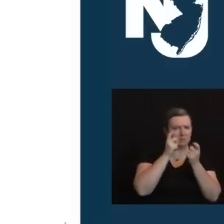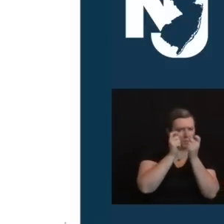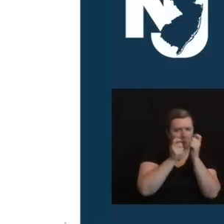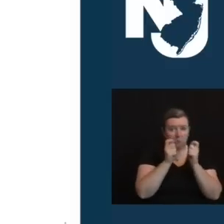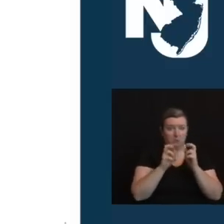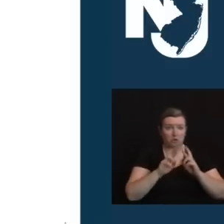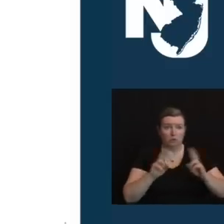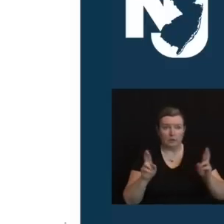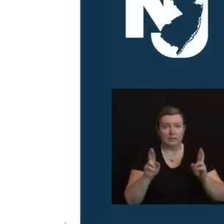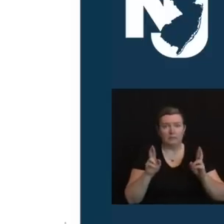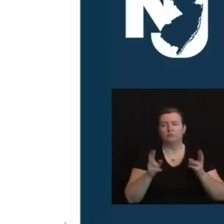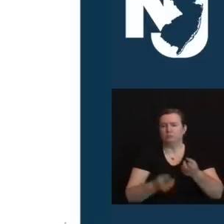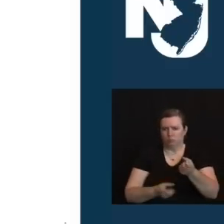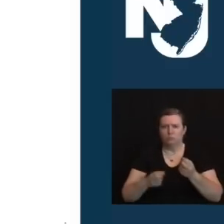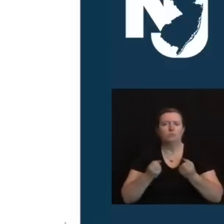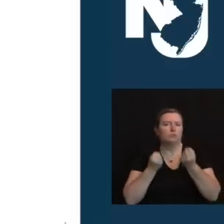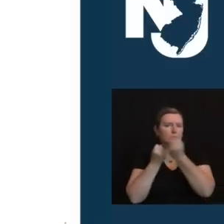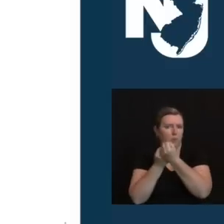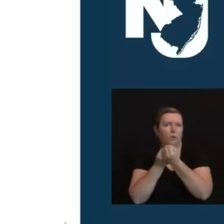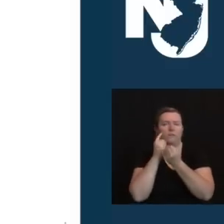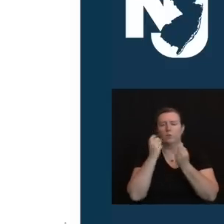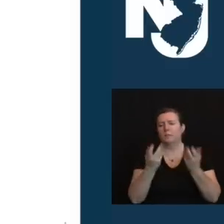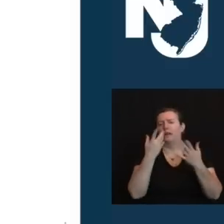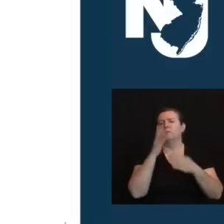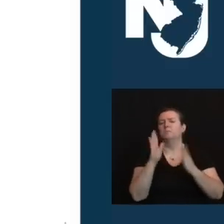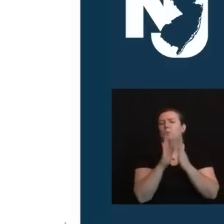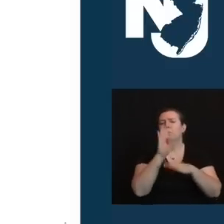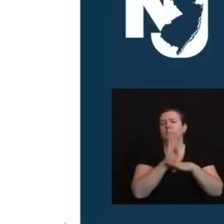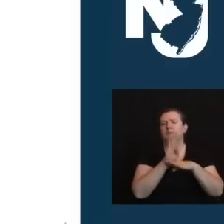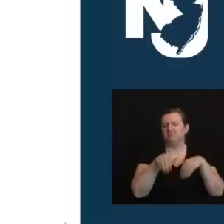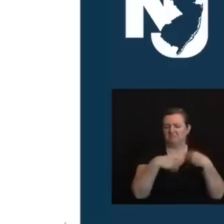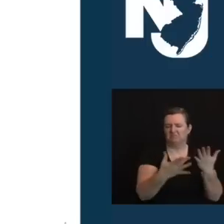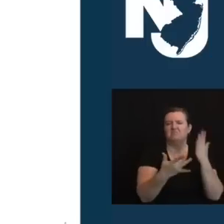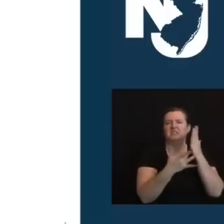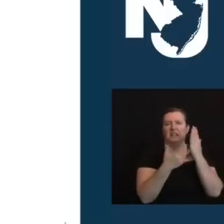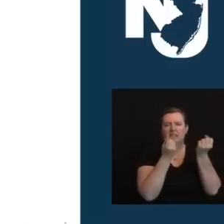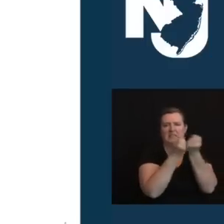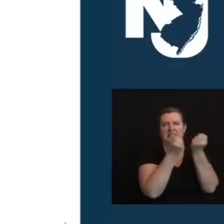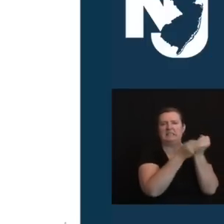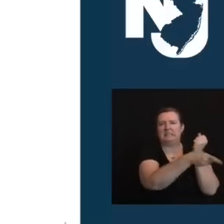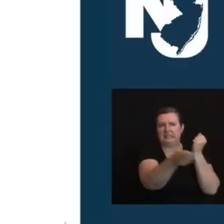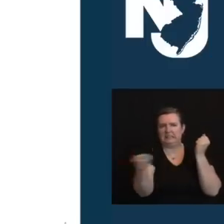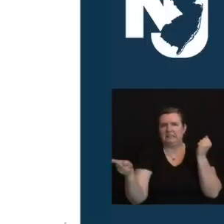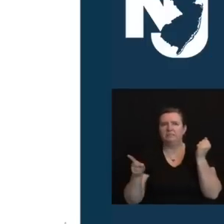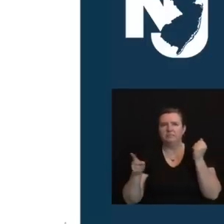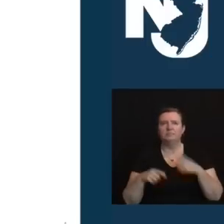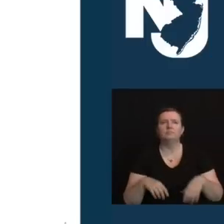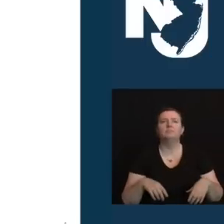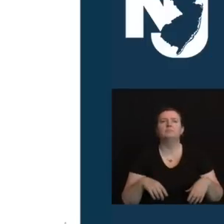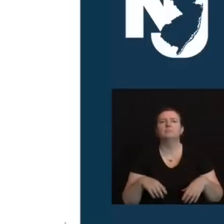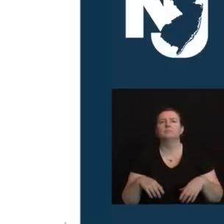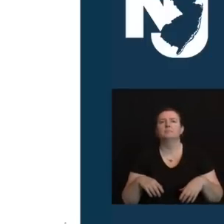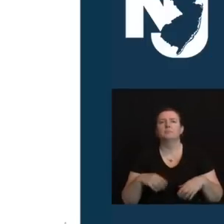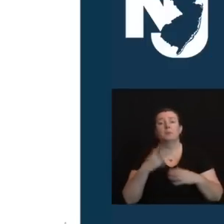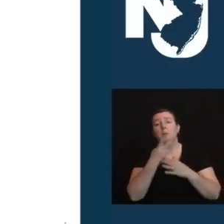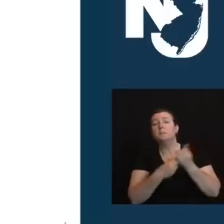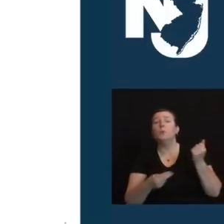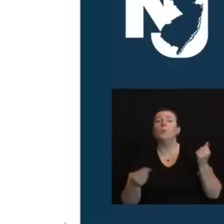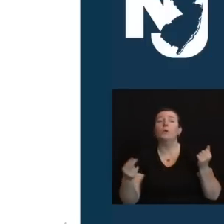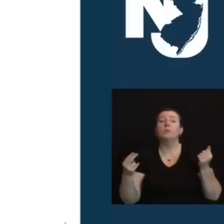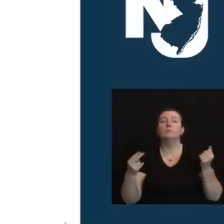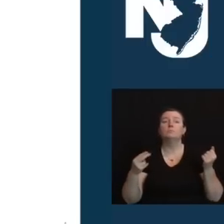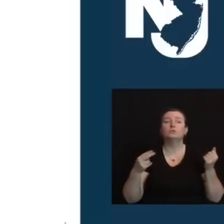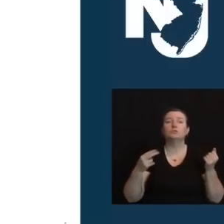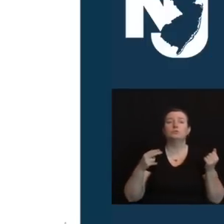support thousands of businesses get the technical assistance they need. Last thing I'll mention, both chambers of